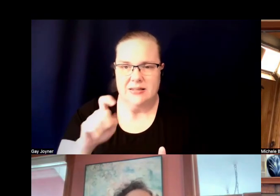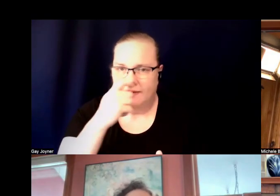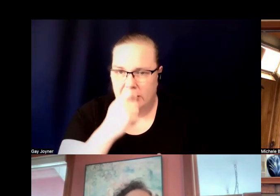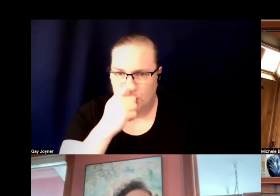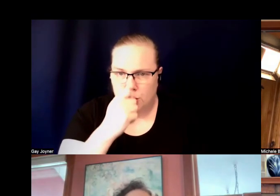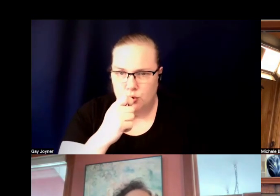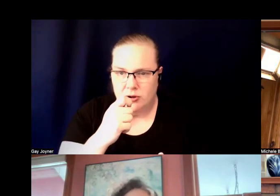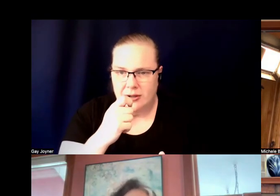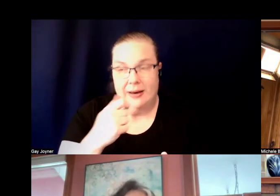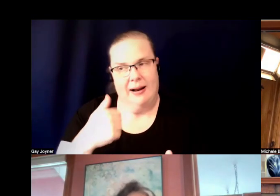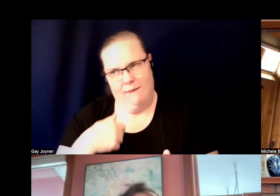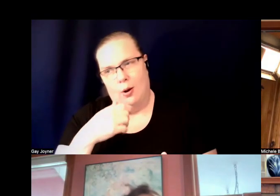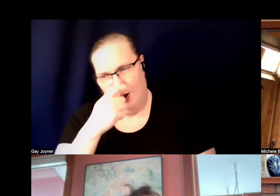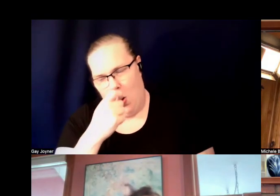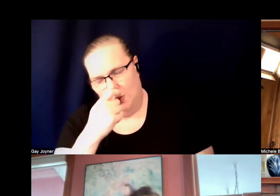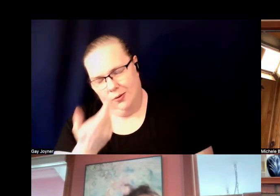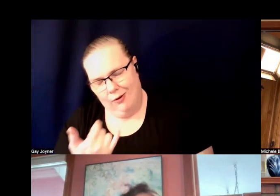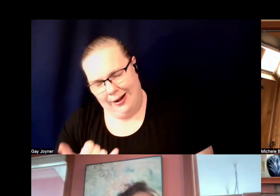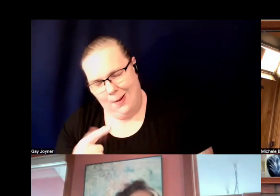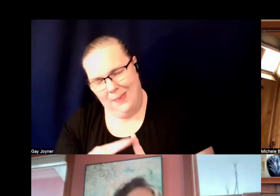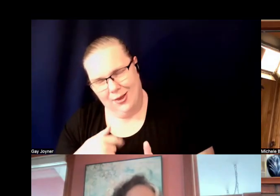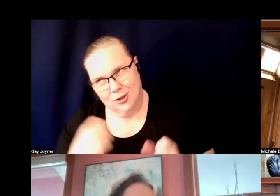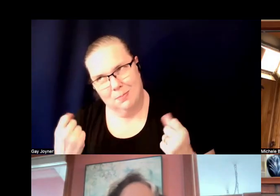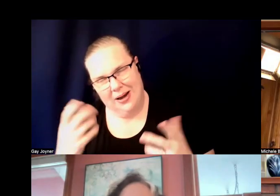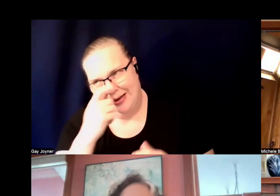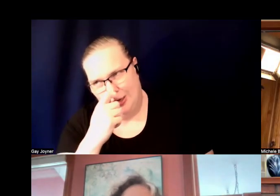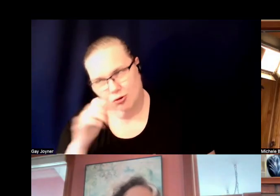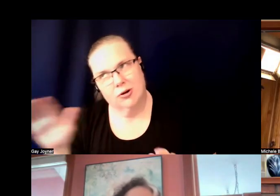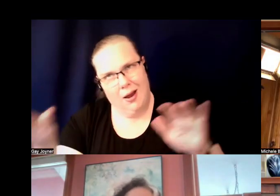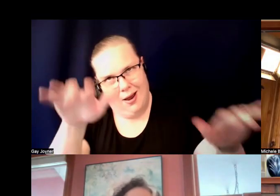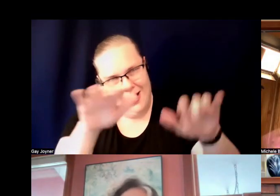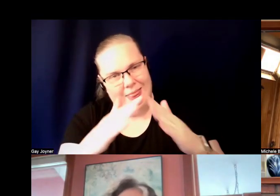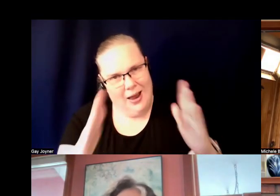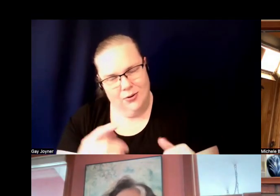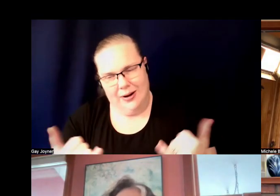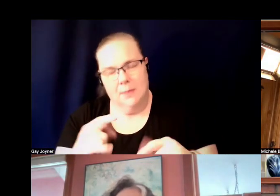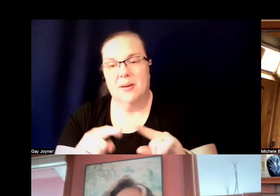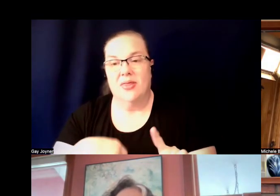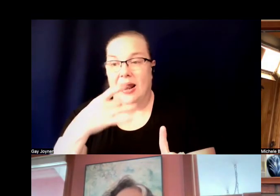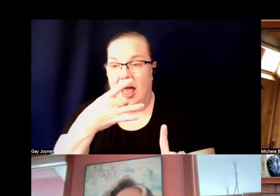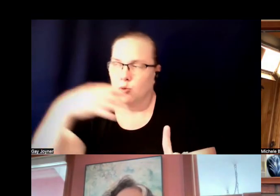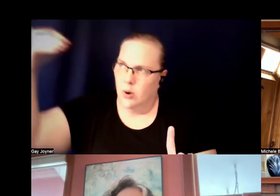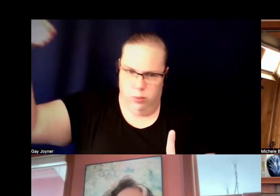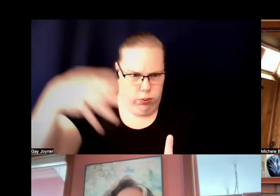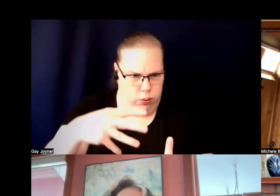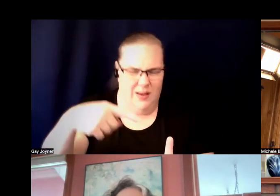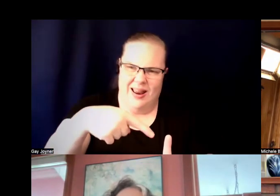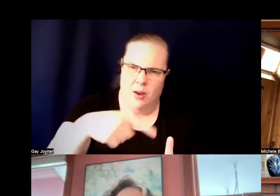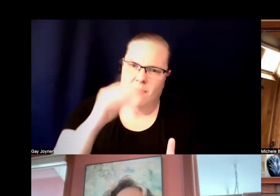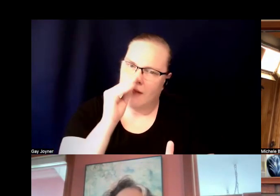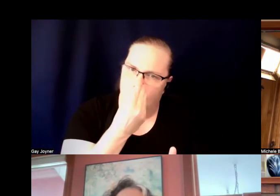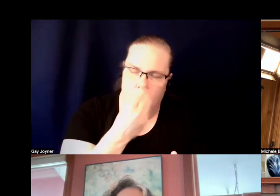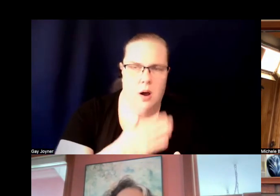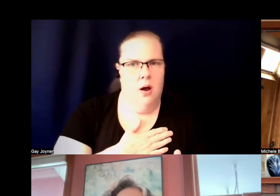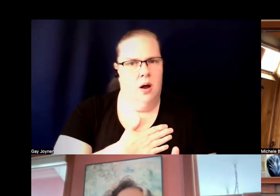have a cold, so there's lots of boxes of tissues in my house at the moment. So it's just the way the light went through it that I found beautiful.